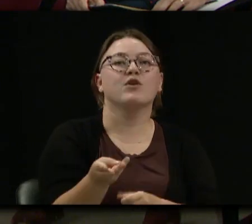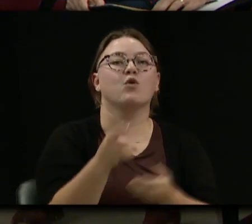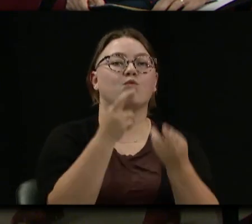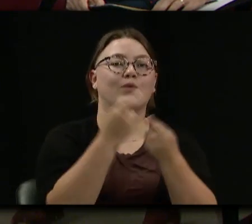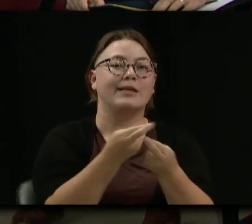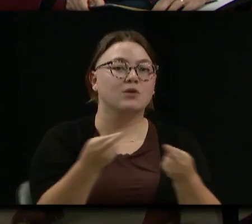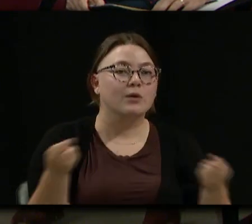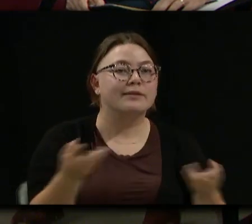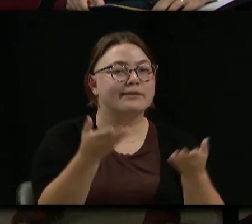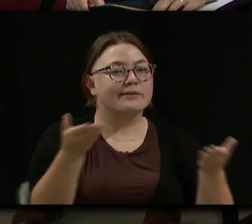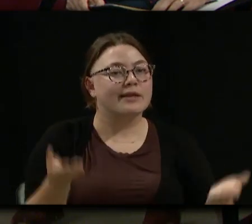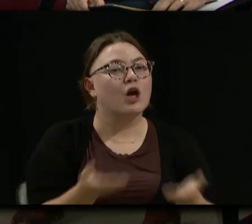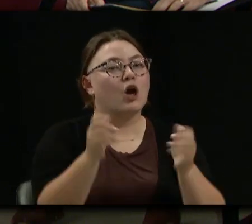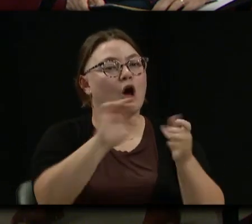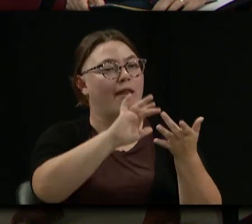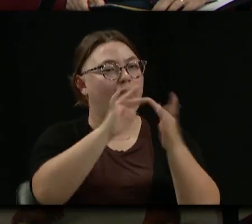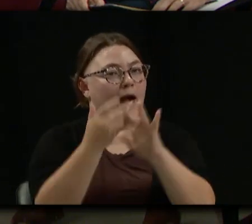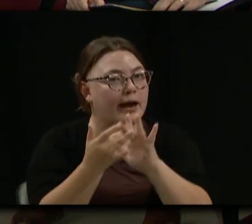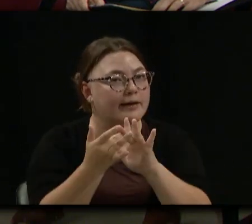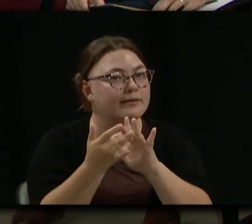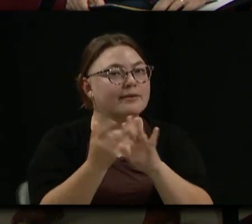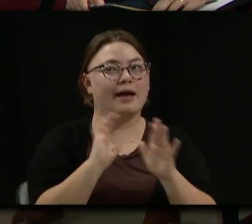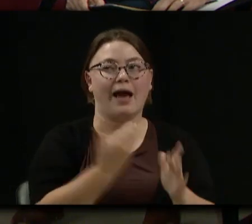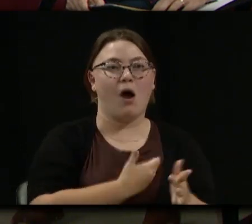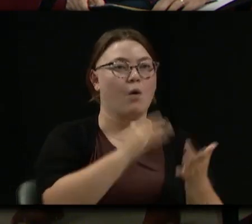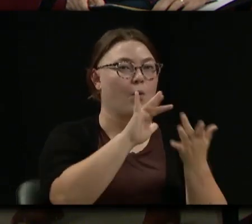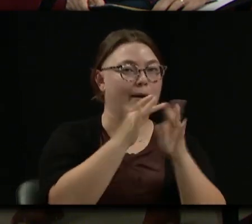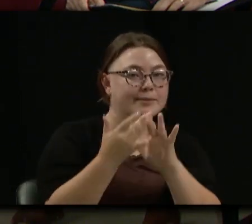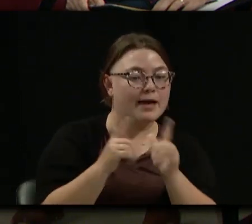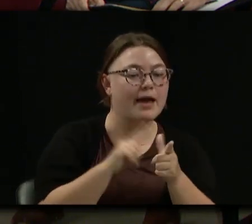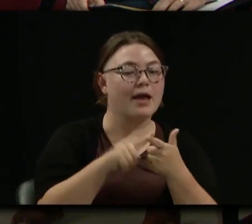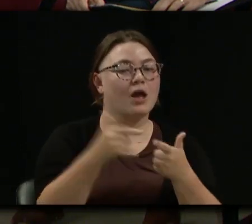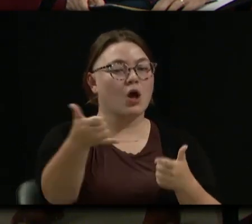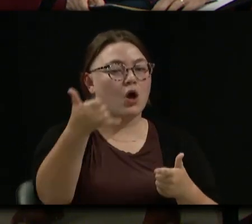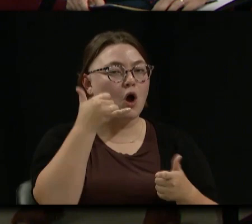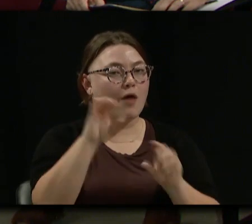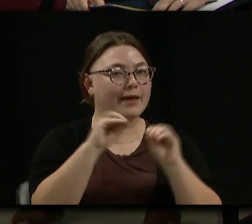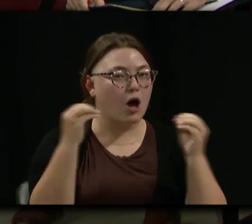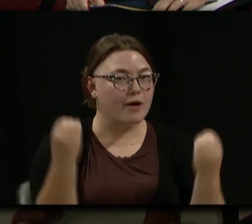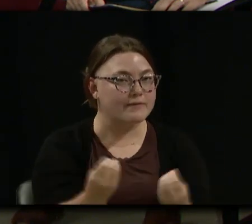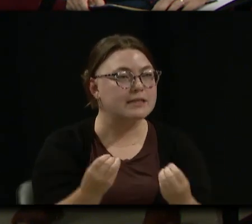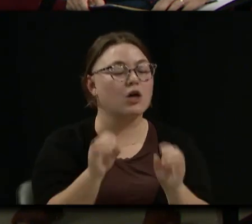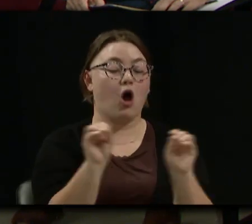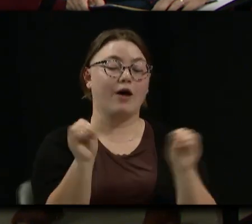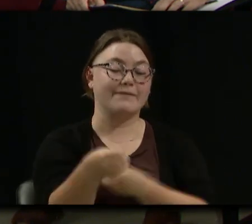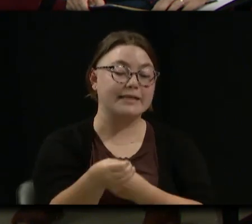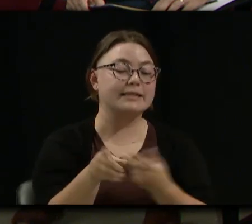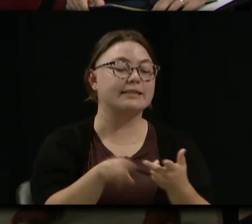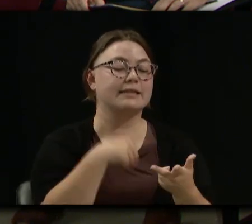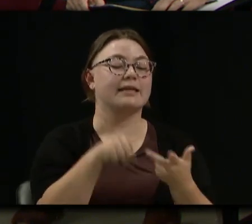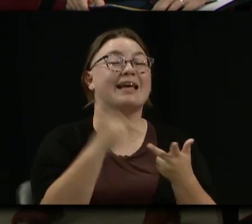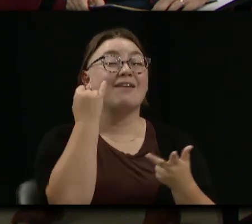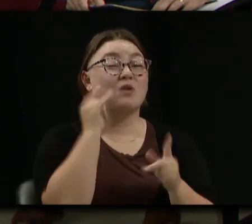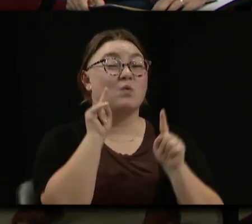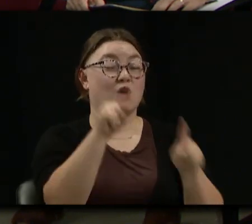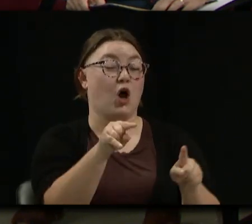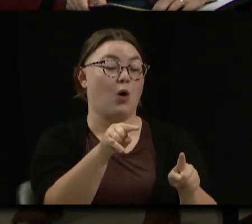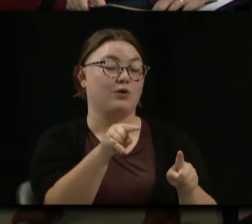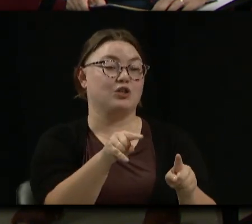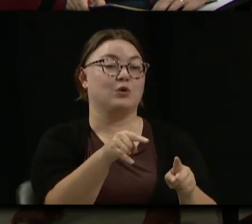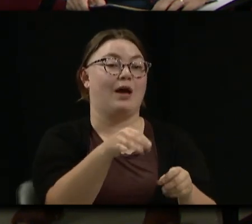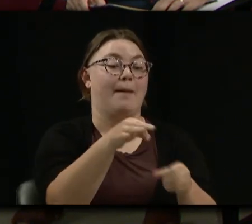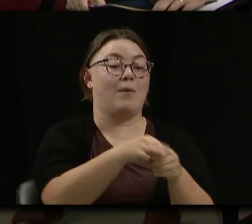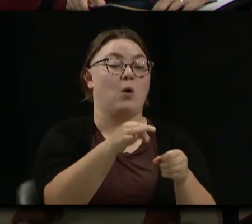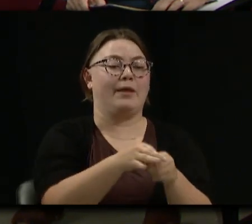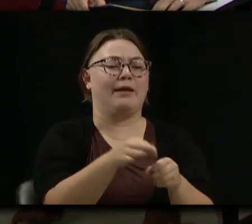name on our website. You can call our office, or if you happen to go to a polling location and it appears to be